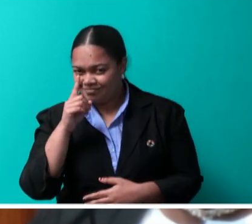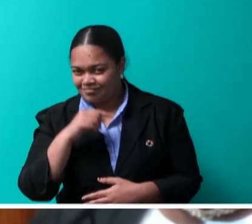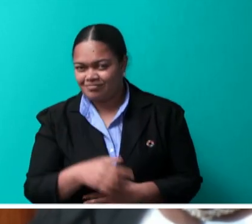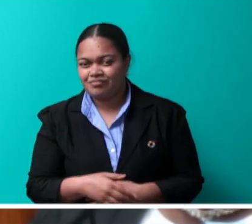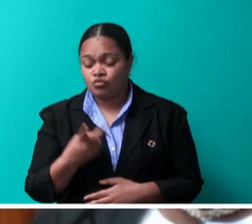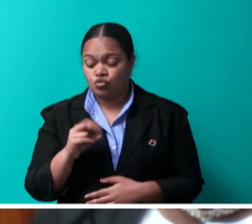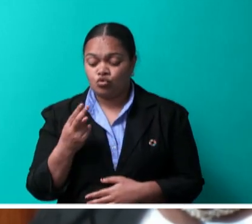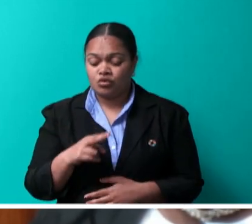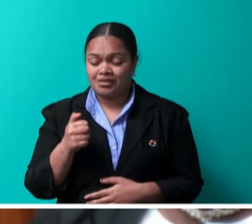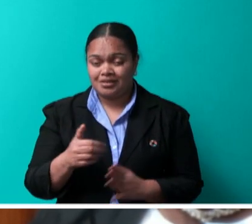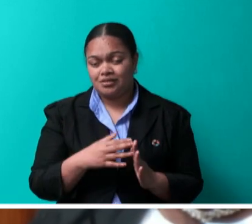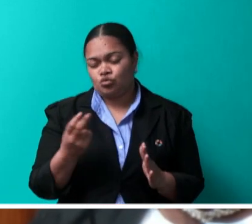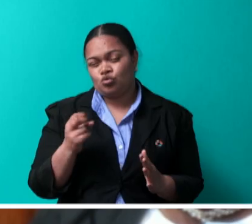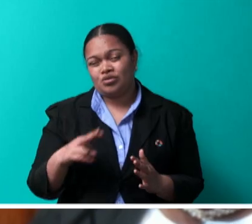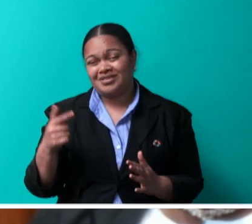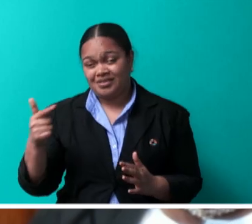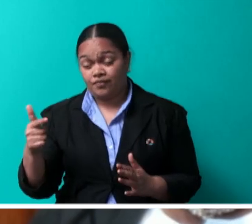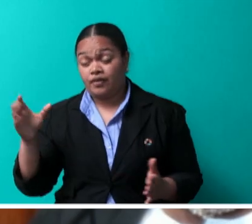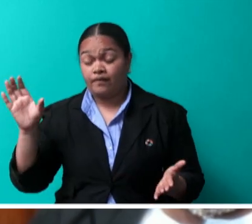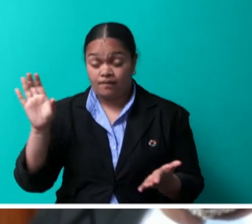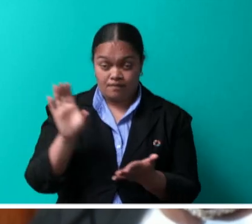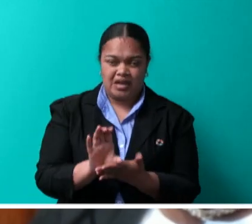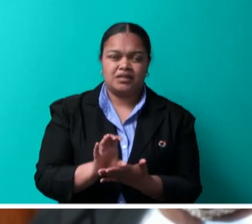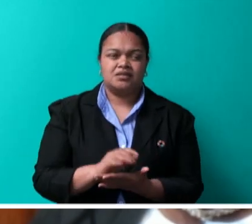The 2026-2027 budget funds